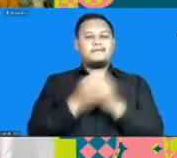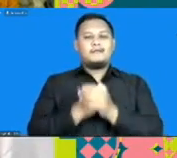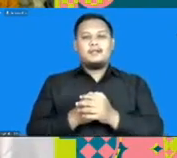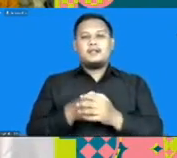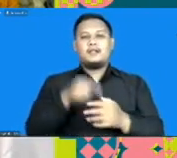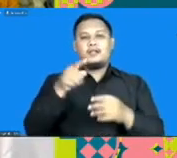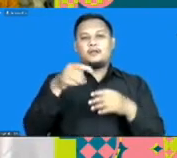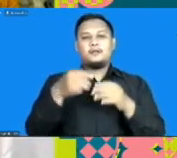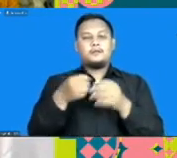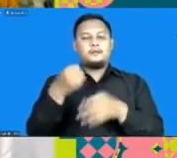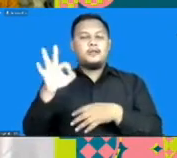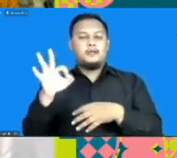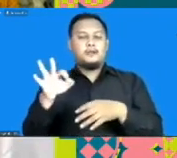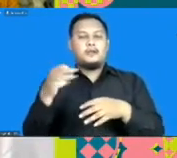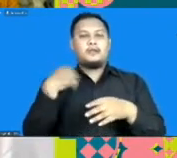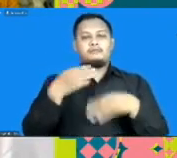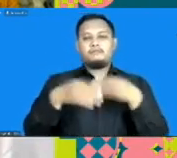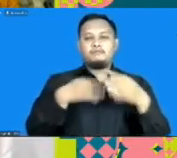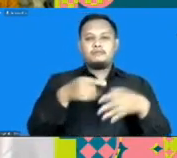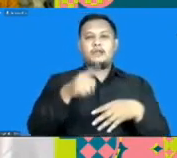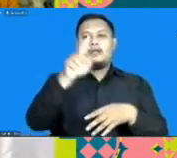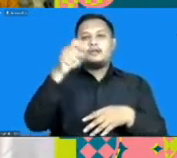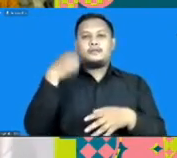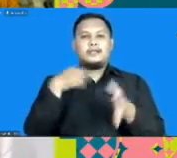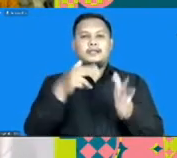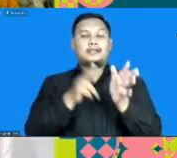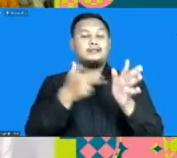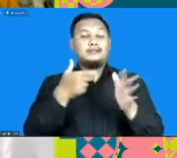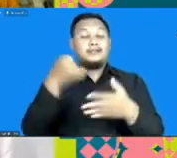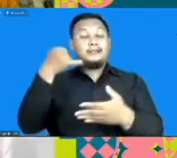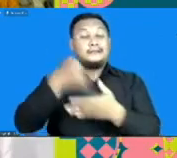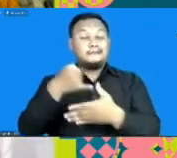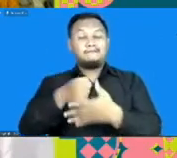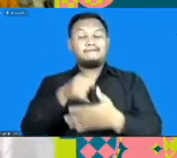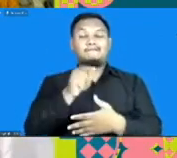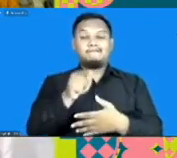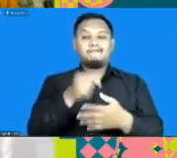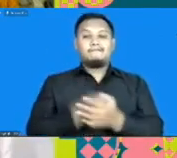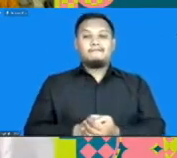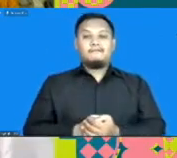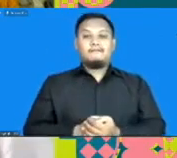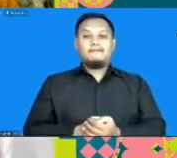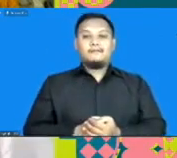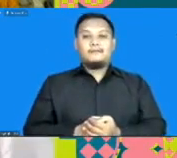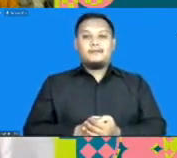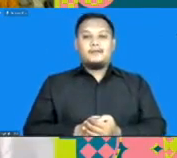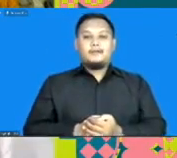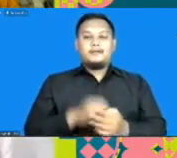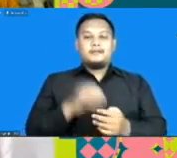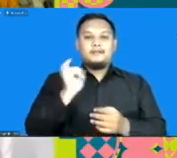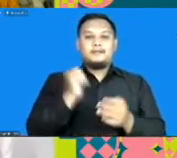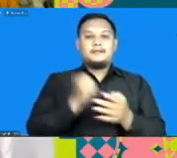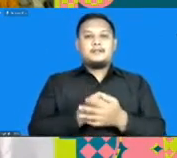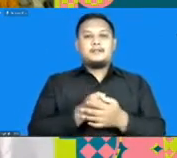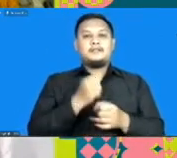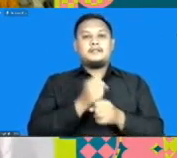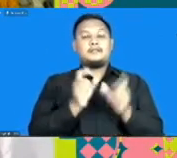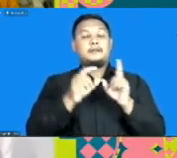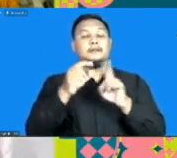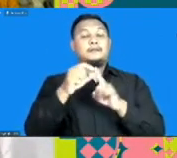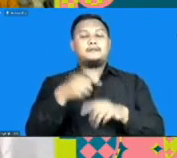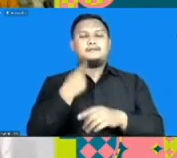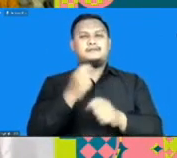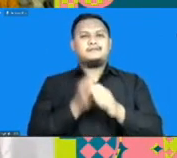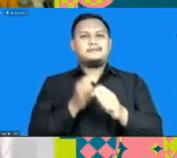core. It's almost like GDP, and what we're creating maybe is a GVP, I don't yeah. know, right? Something that has both, a blend yeah. of